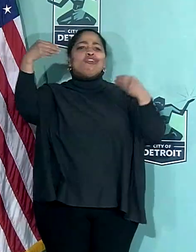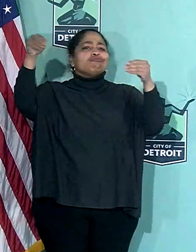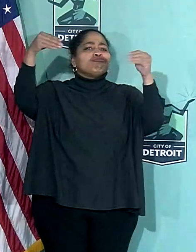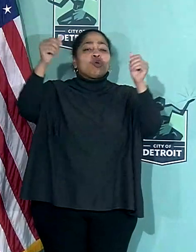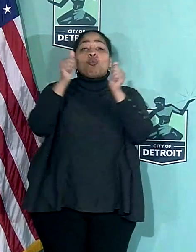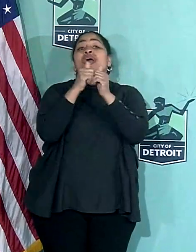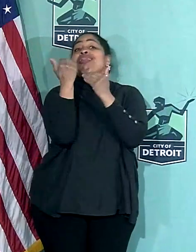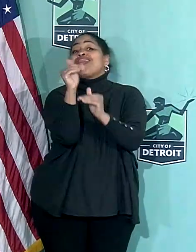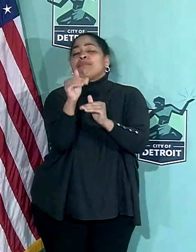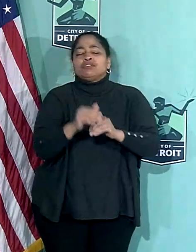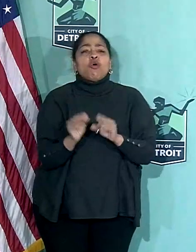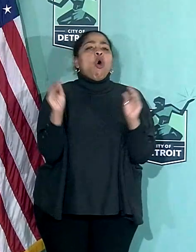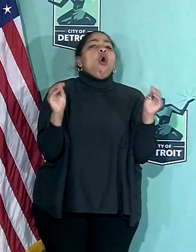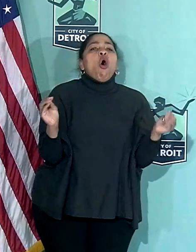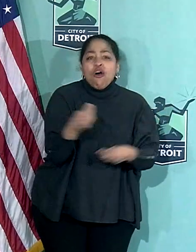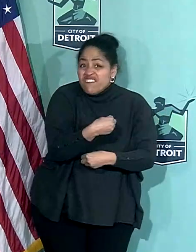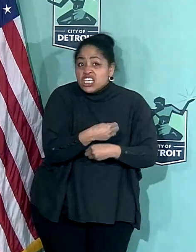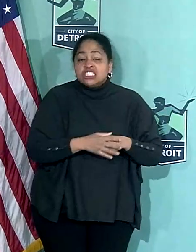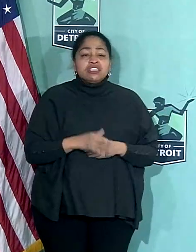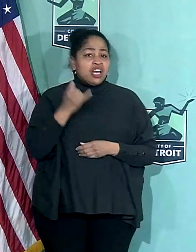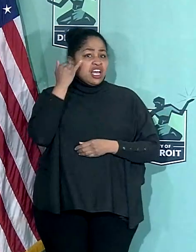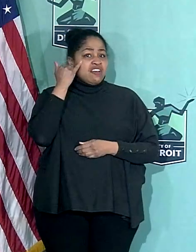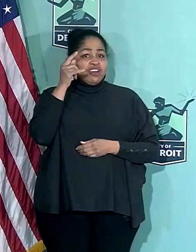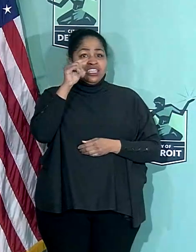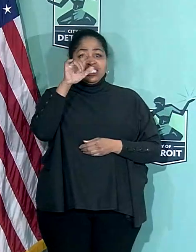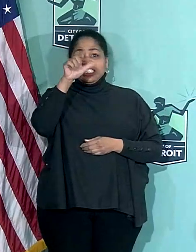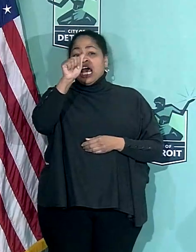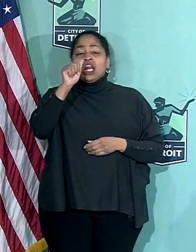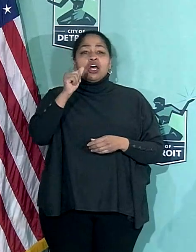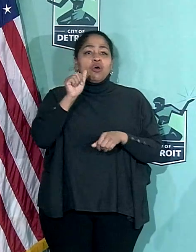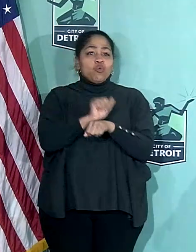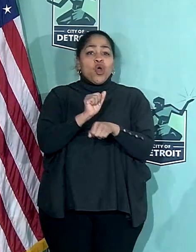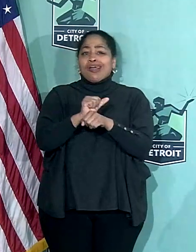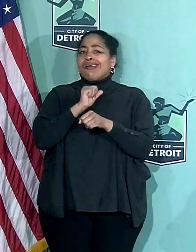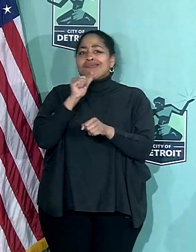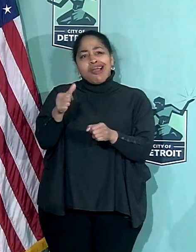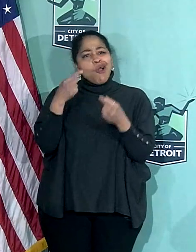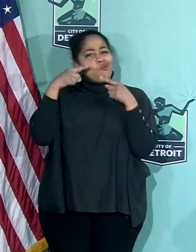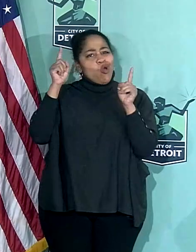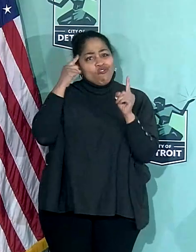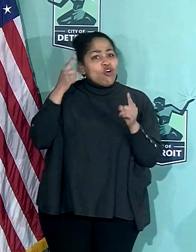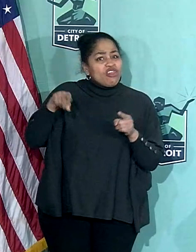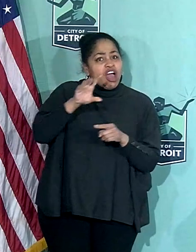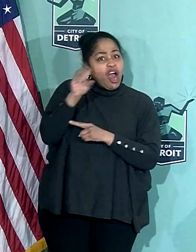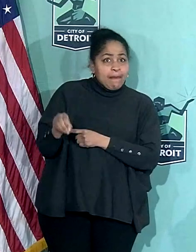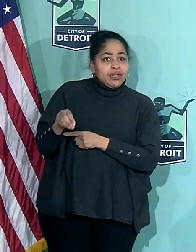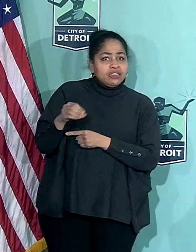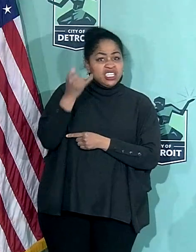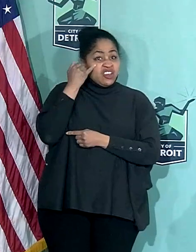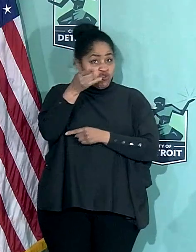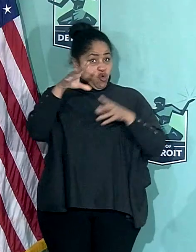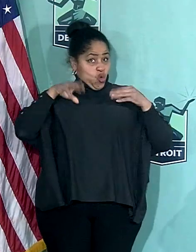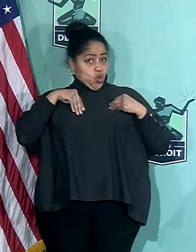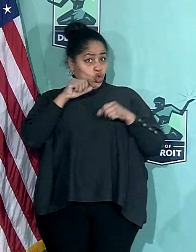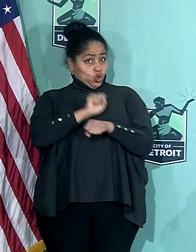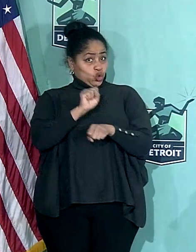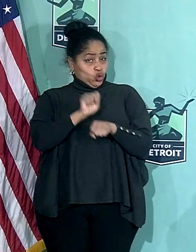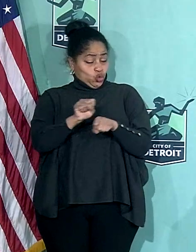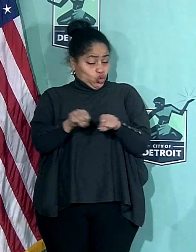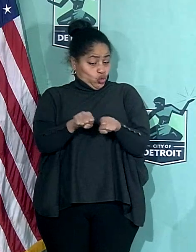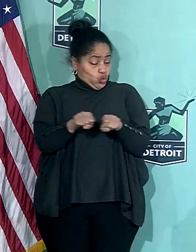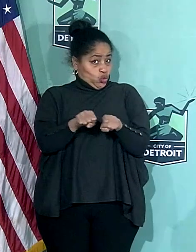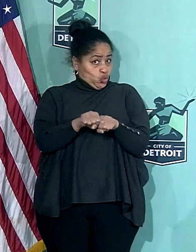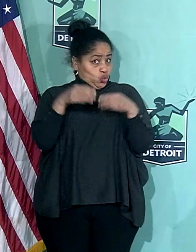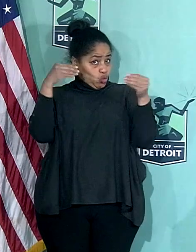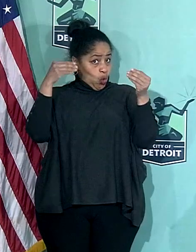limits, offices if teleworking isn't practical. So if you've got a shoe store, if you've got a clothing store, if you've got